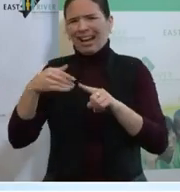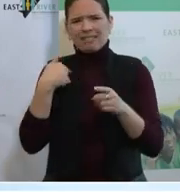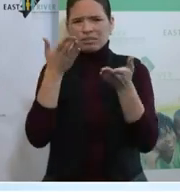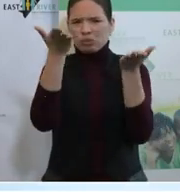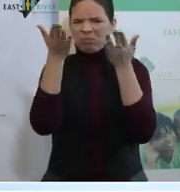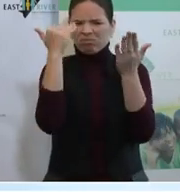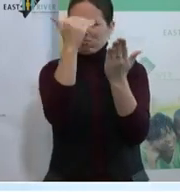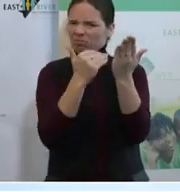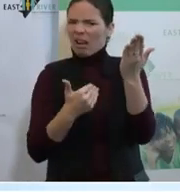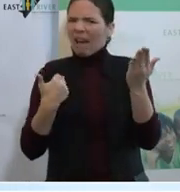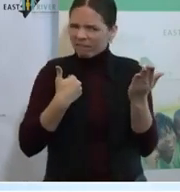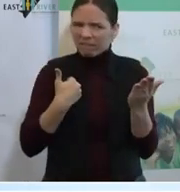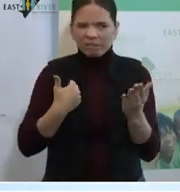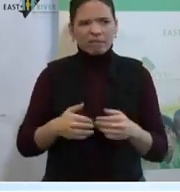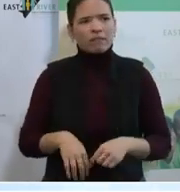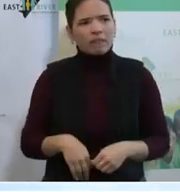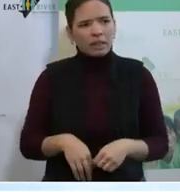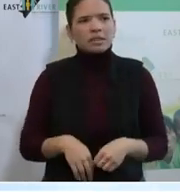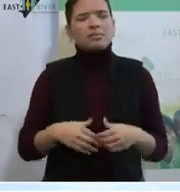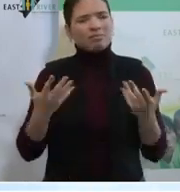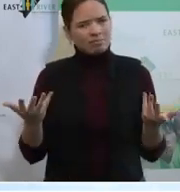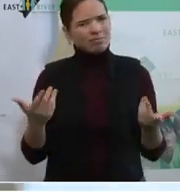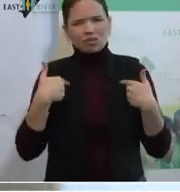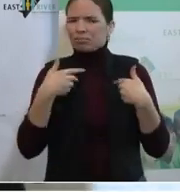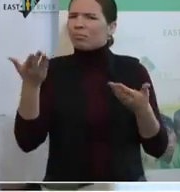here and welcome. Thank you very much.